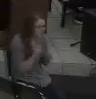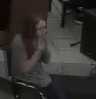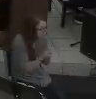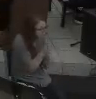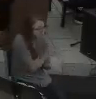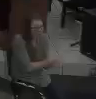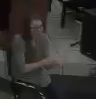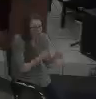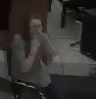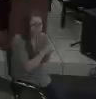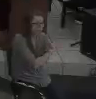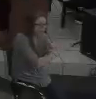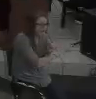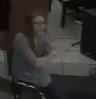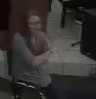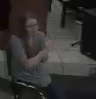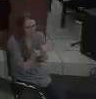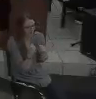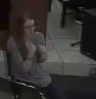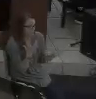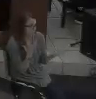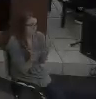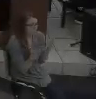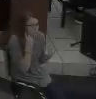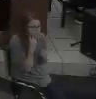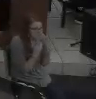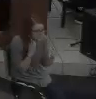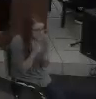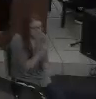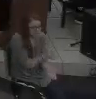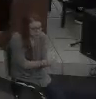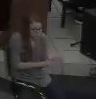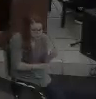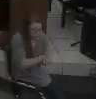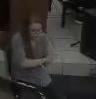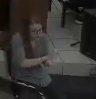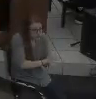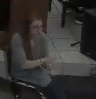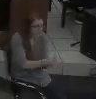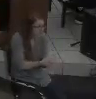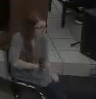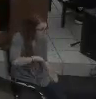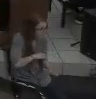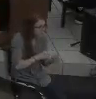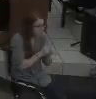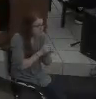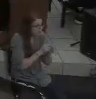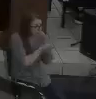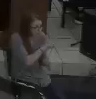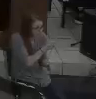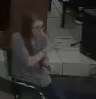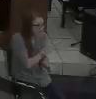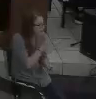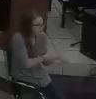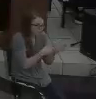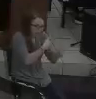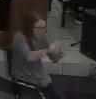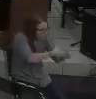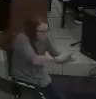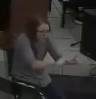9 o'clock and the 11 o'clock. So if you would consider in just helping out your church, just helping us out. You don't have to do it every month. We